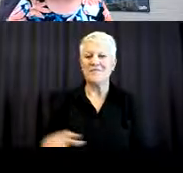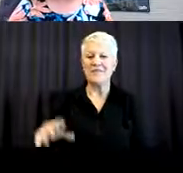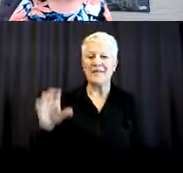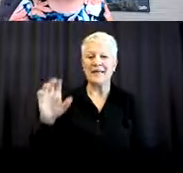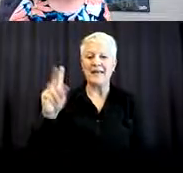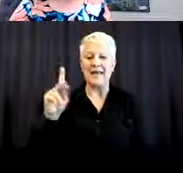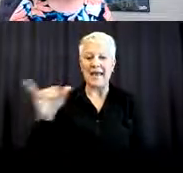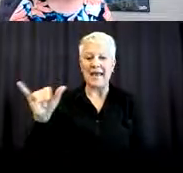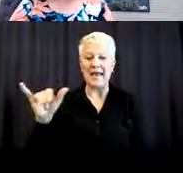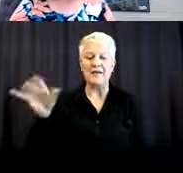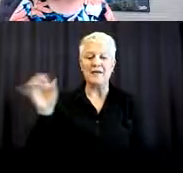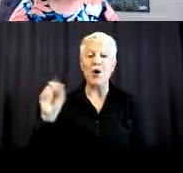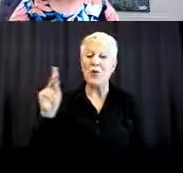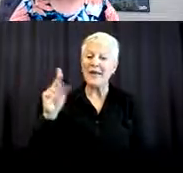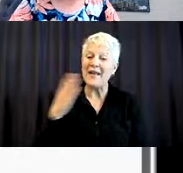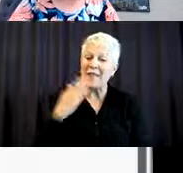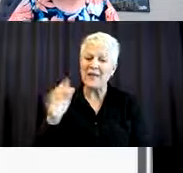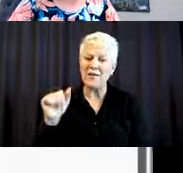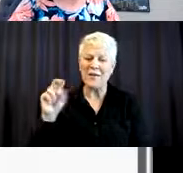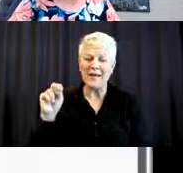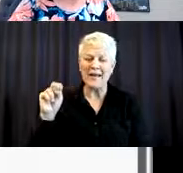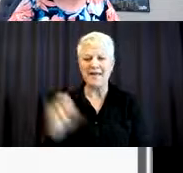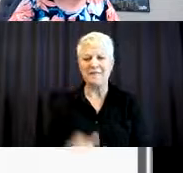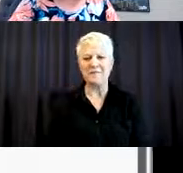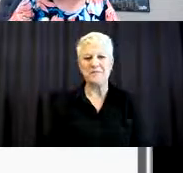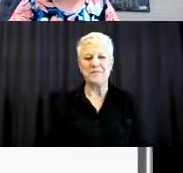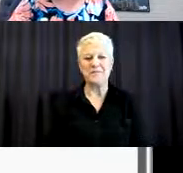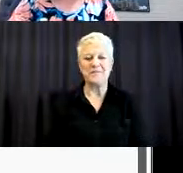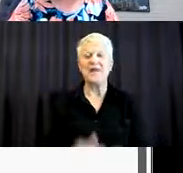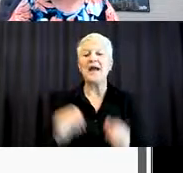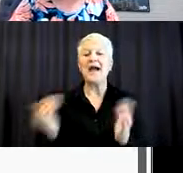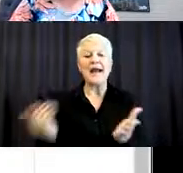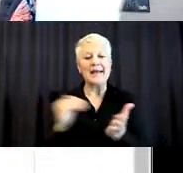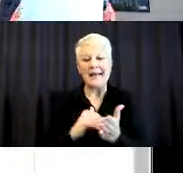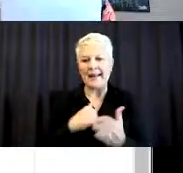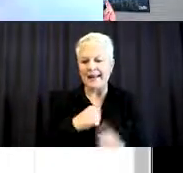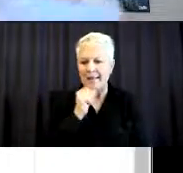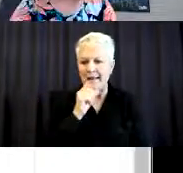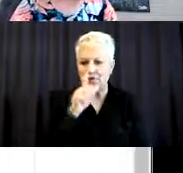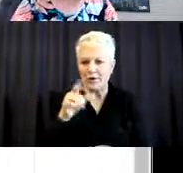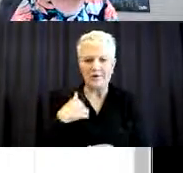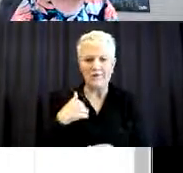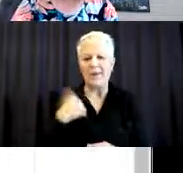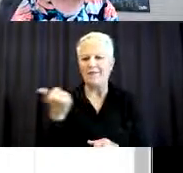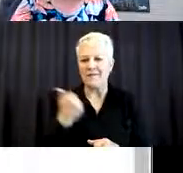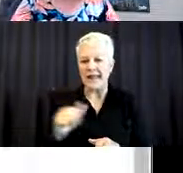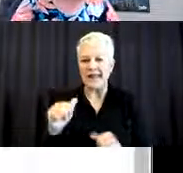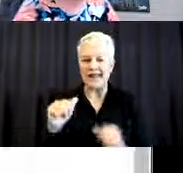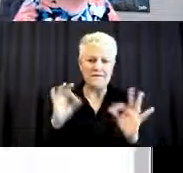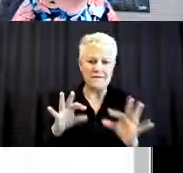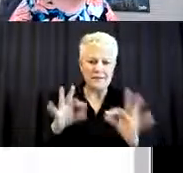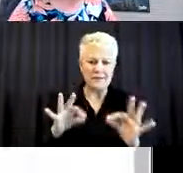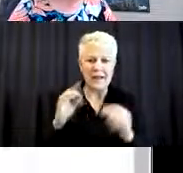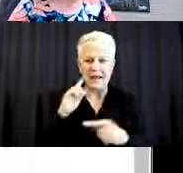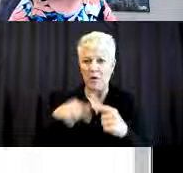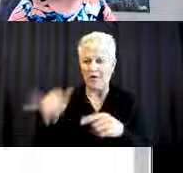Okay. Thank you, Anne. Again, I'm not sure if we have any feedback on